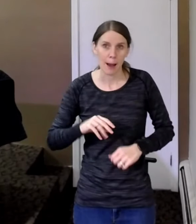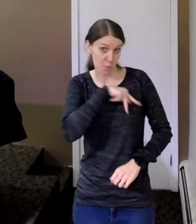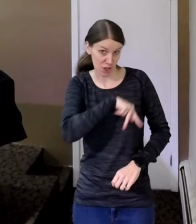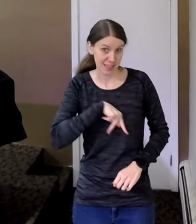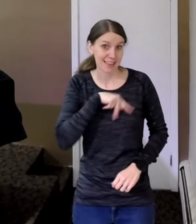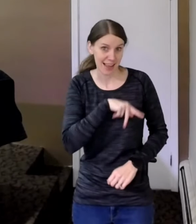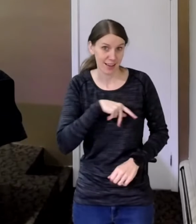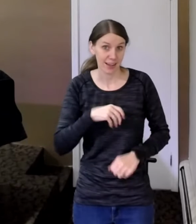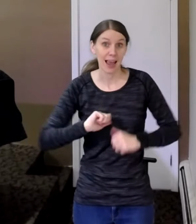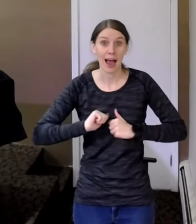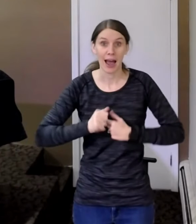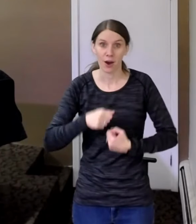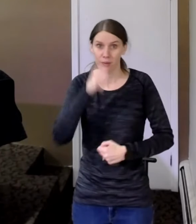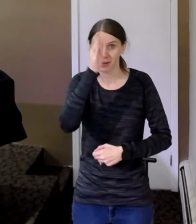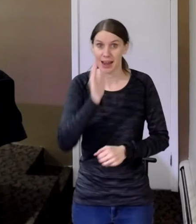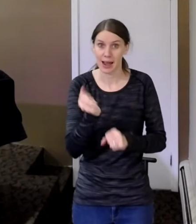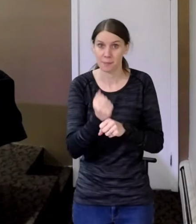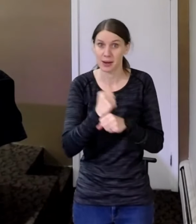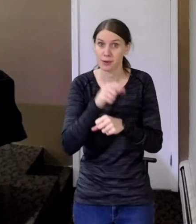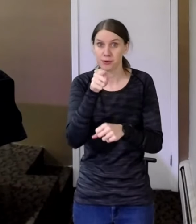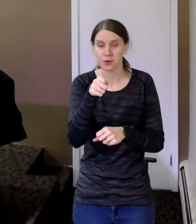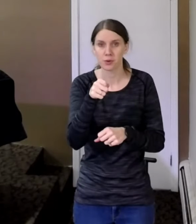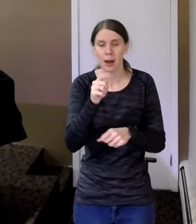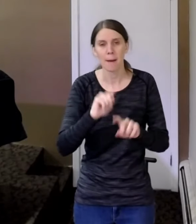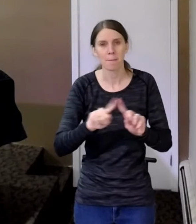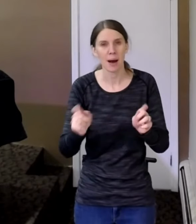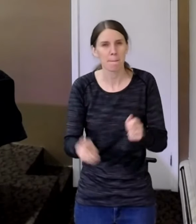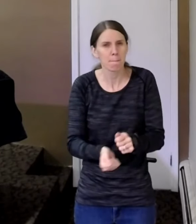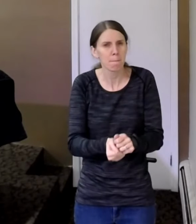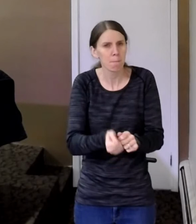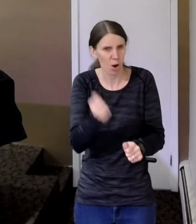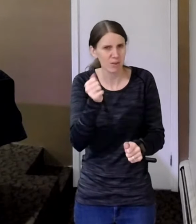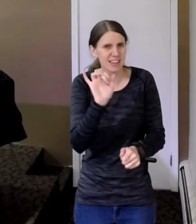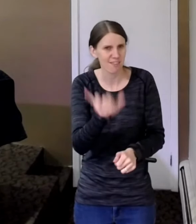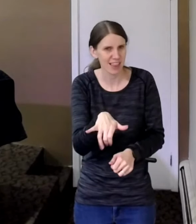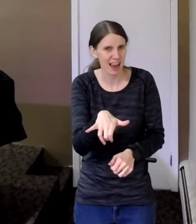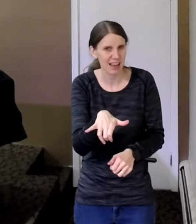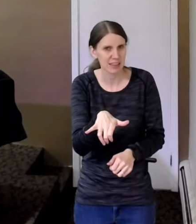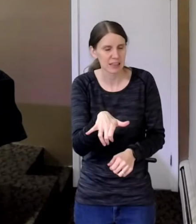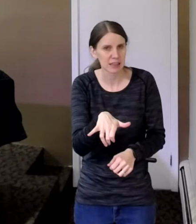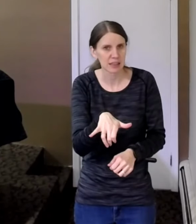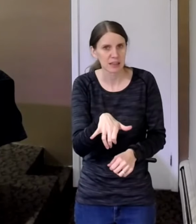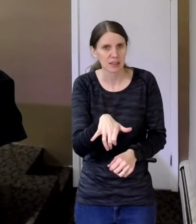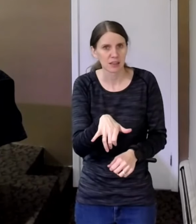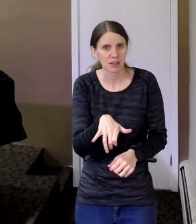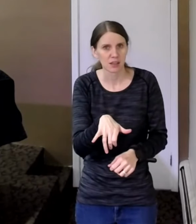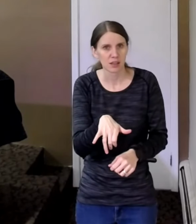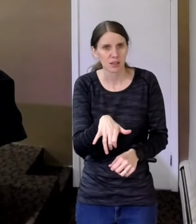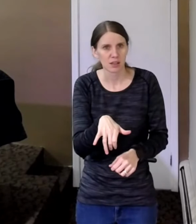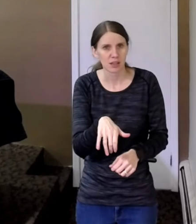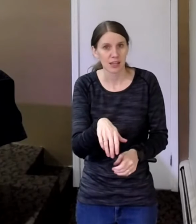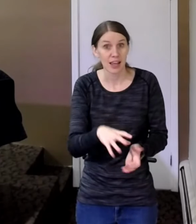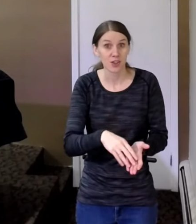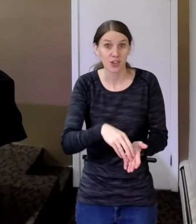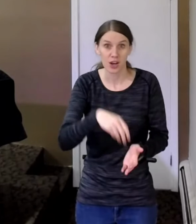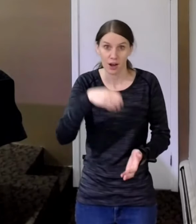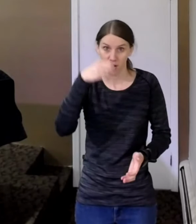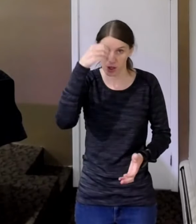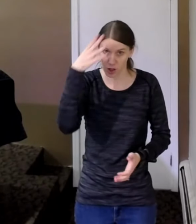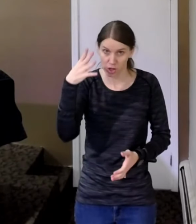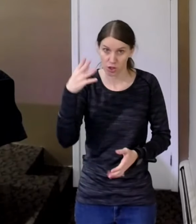you. But much of it, most of it, in fact, is learned